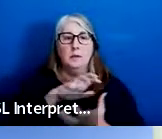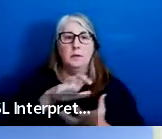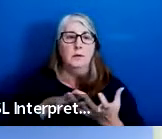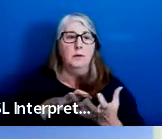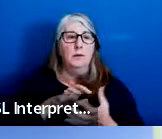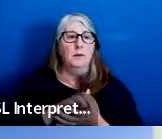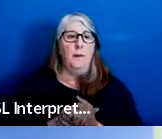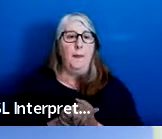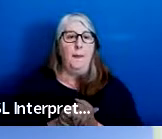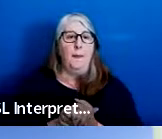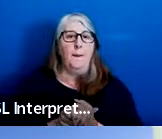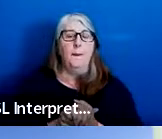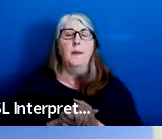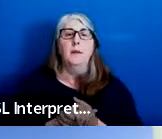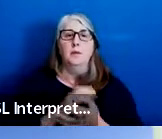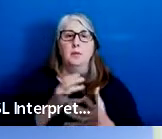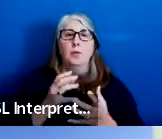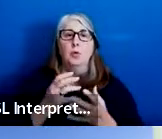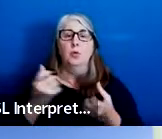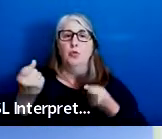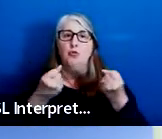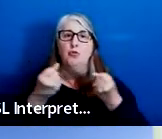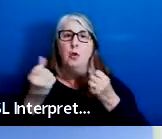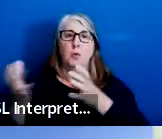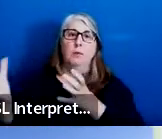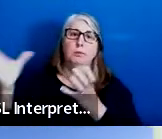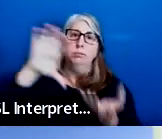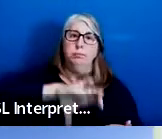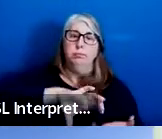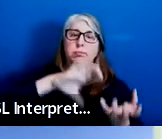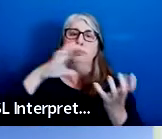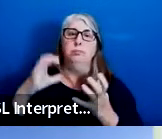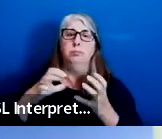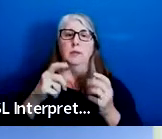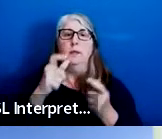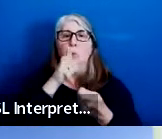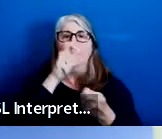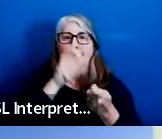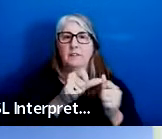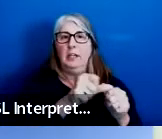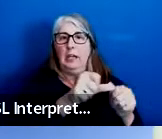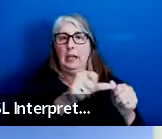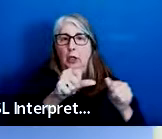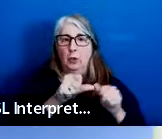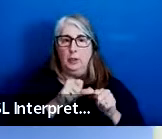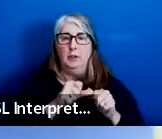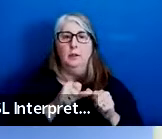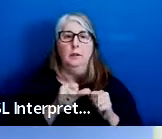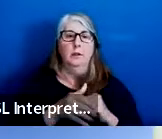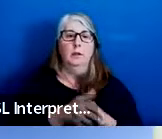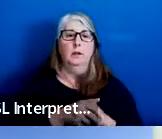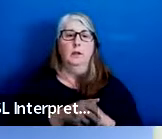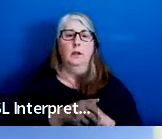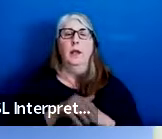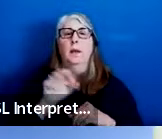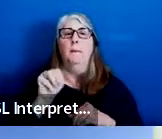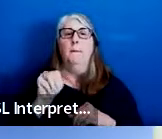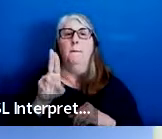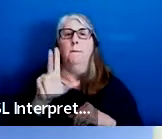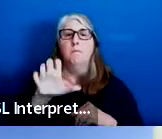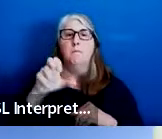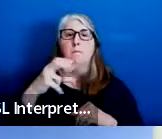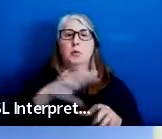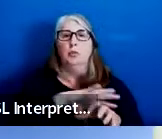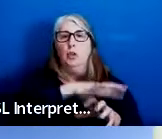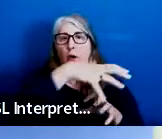empty from the collection truck, in a dedicated area, excuse me, and covered with mulch until it is ground